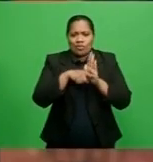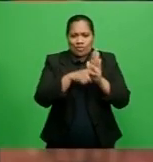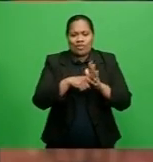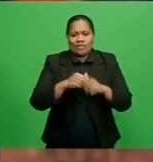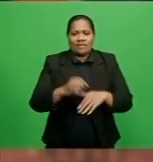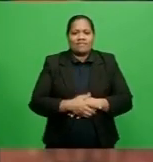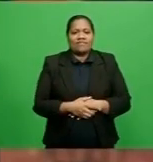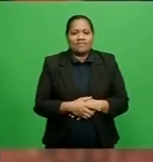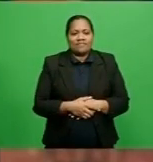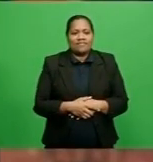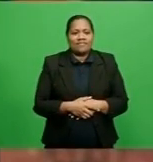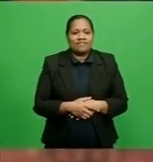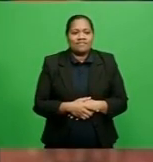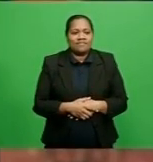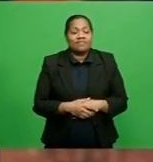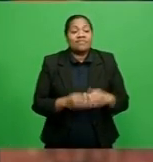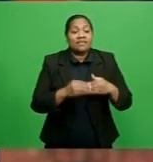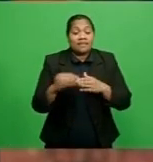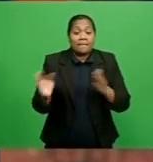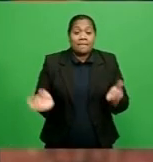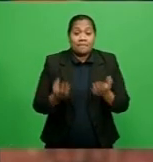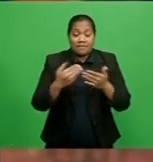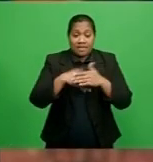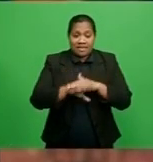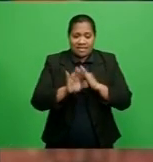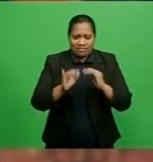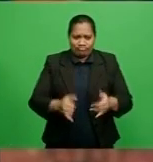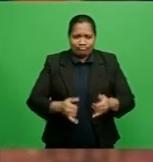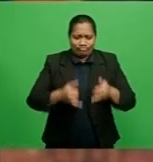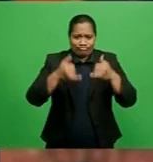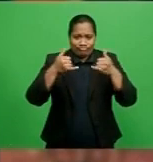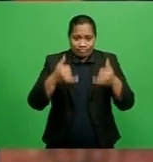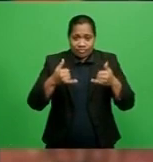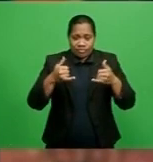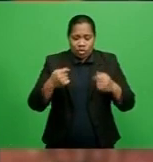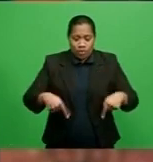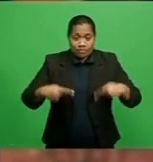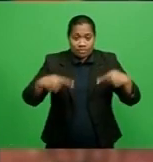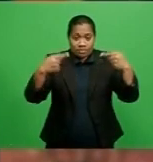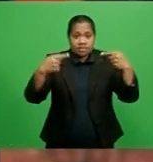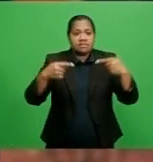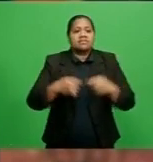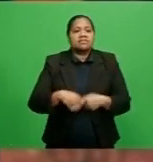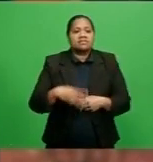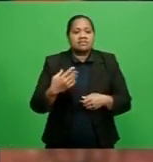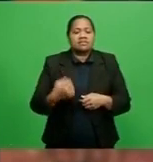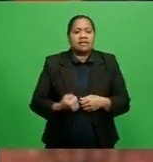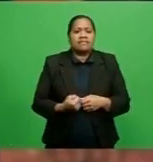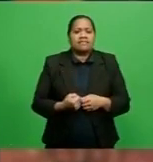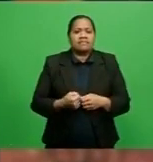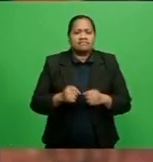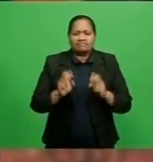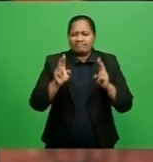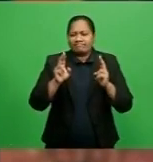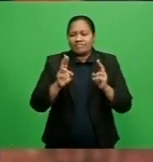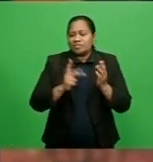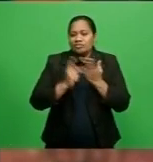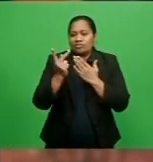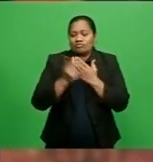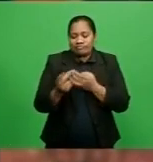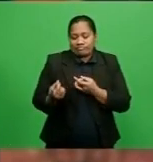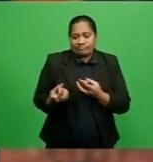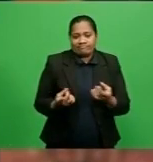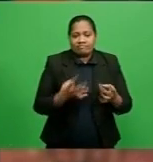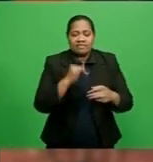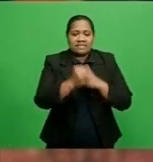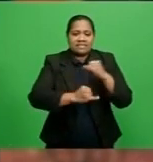Sports. Elite players in the Skipper Cup competition are undergoing a series of high-performance unit programs in preparation for